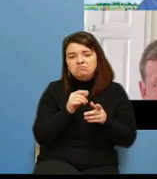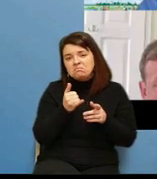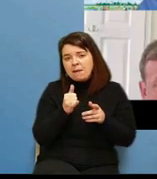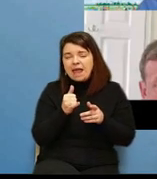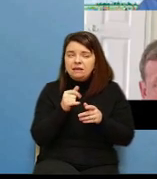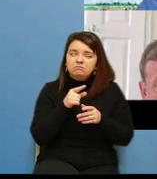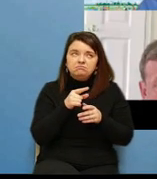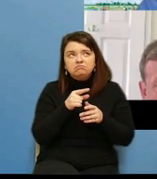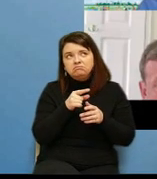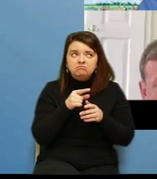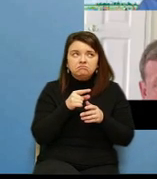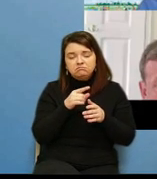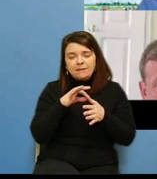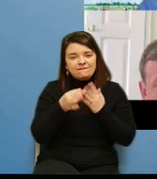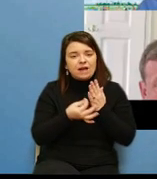that certainly